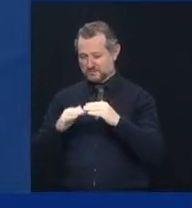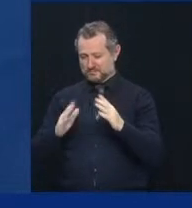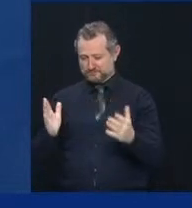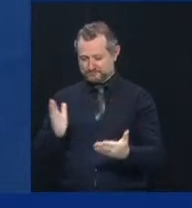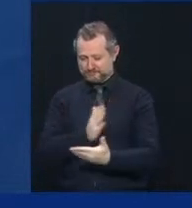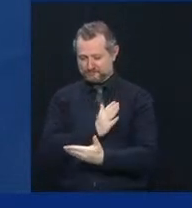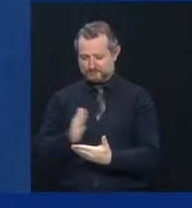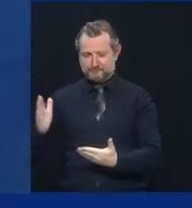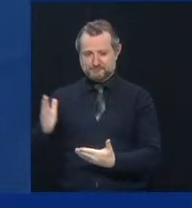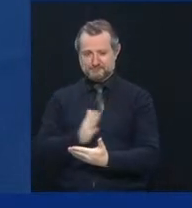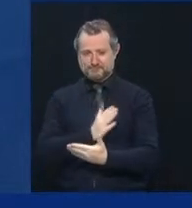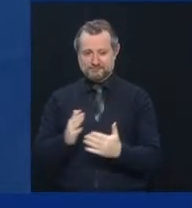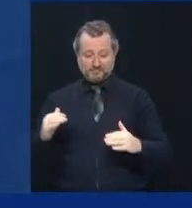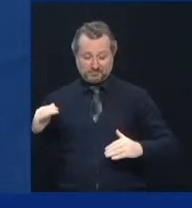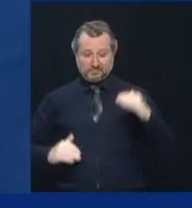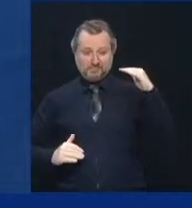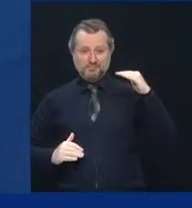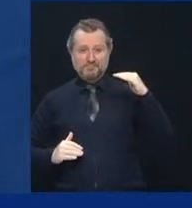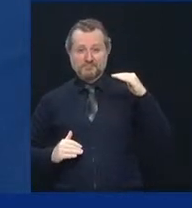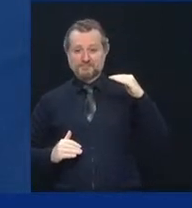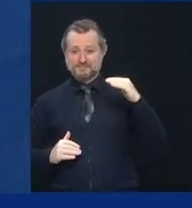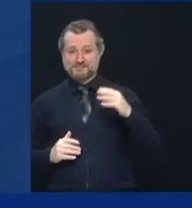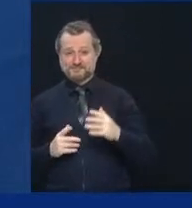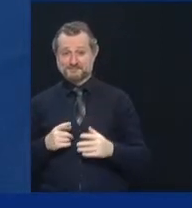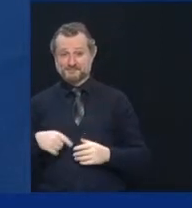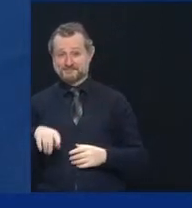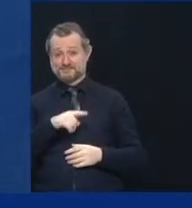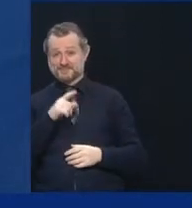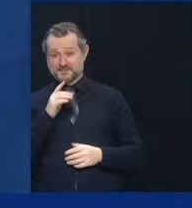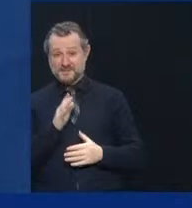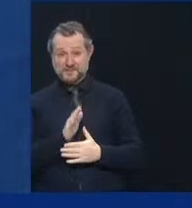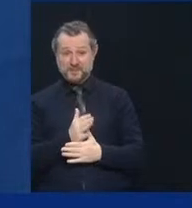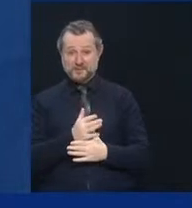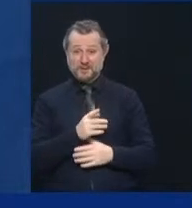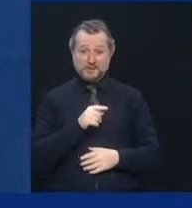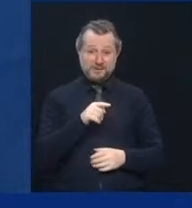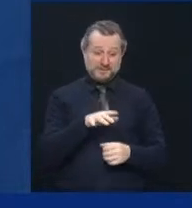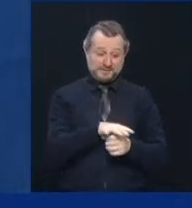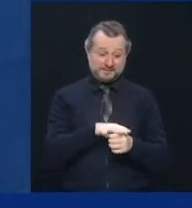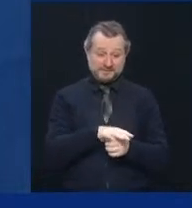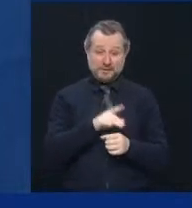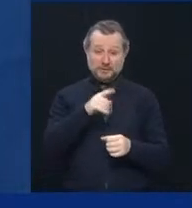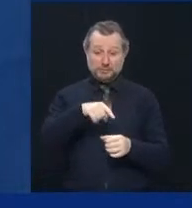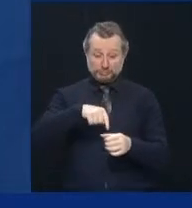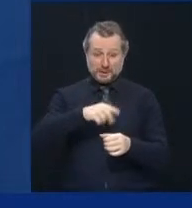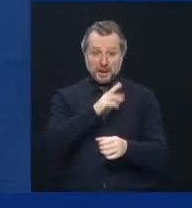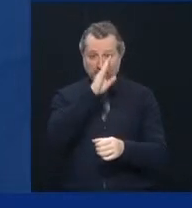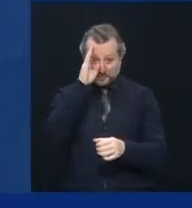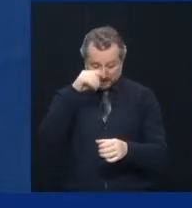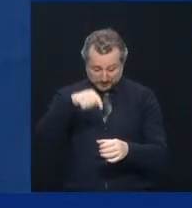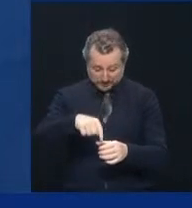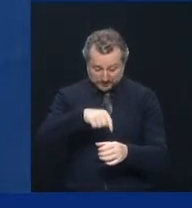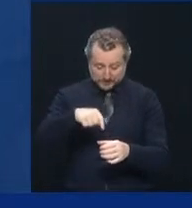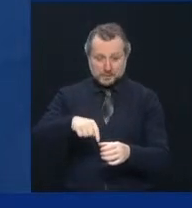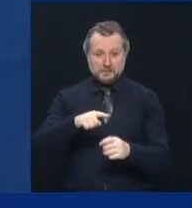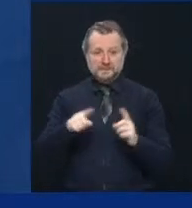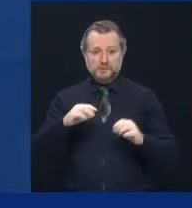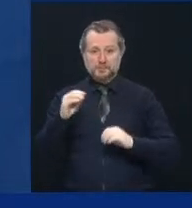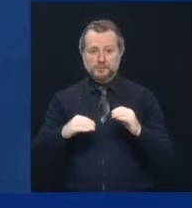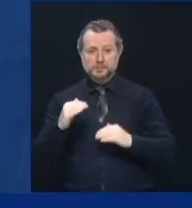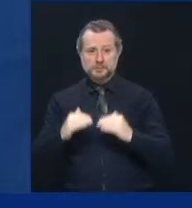among facilities in the same region, and that is inexplicable to